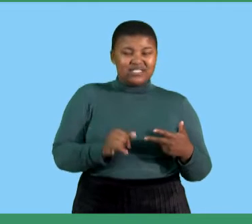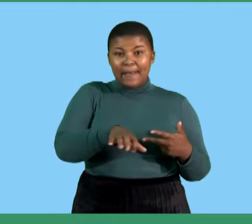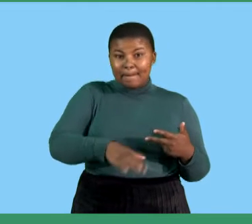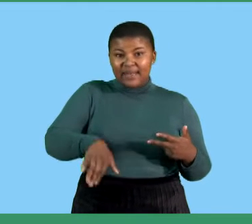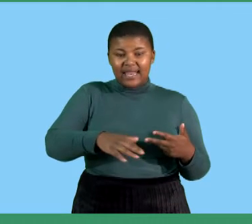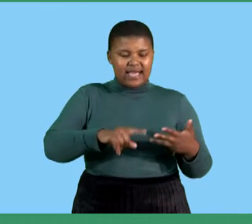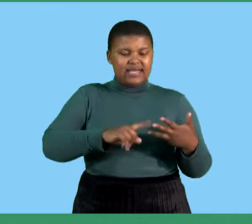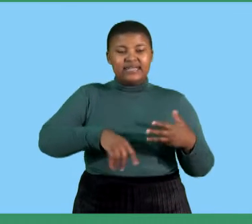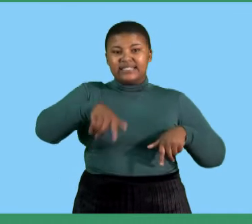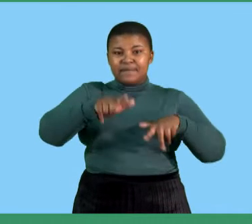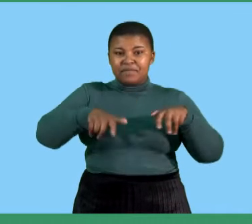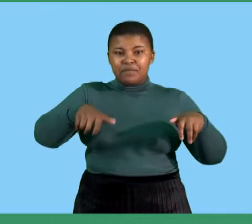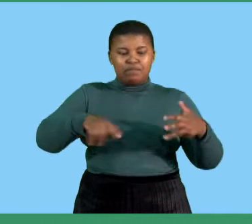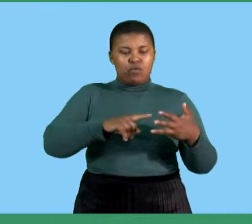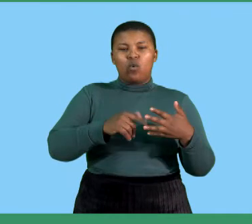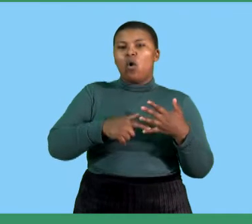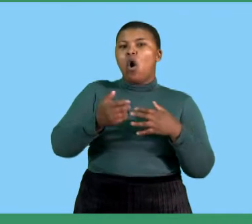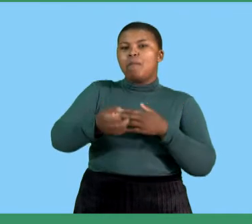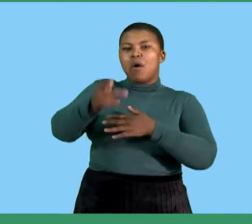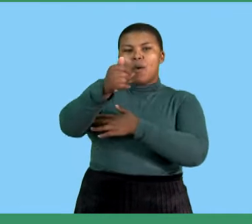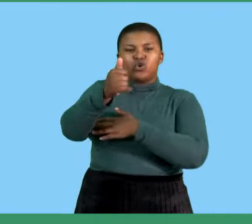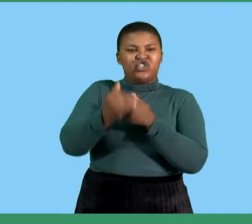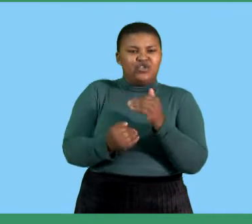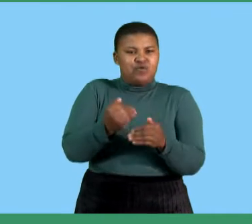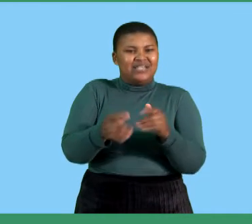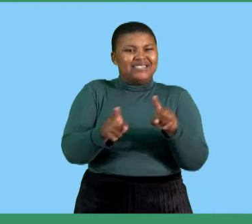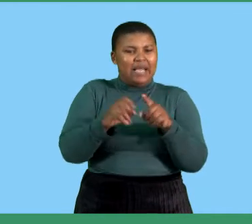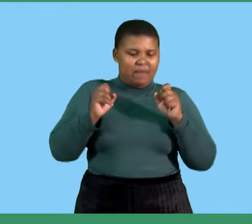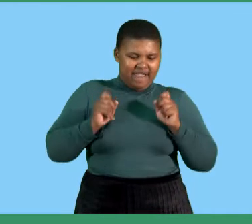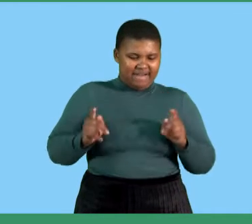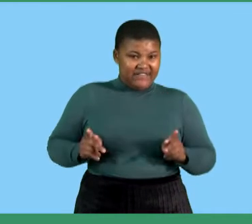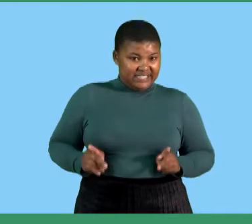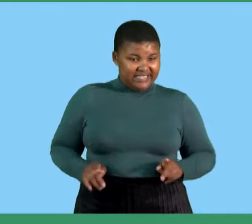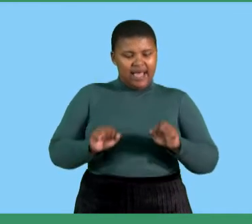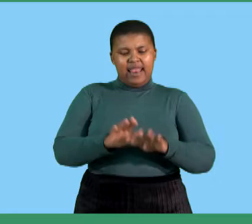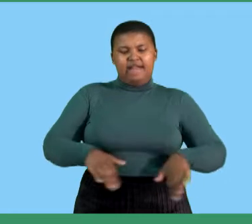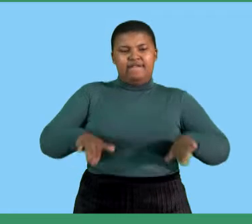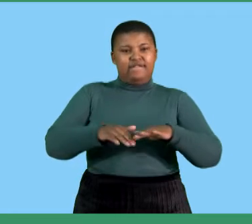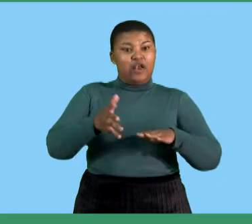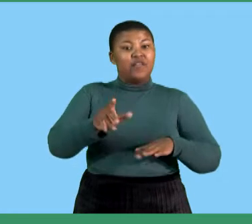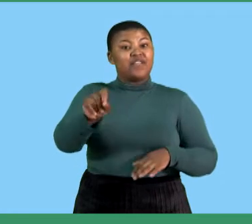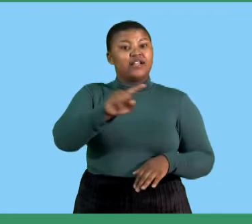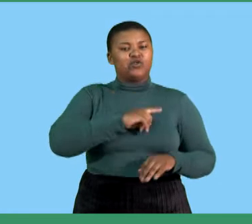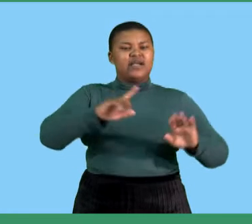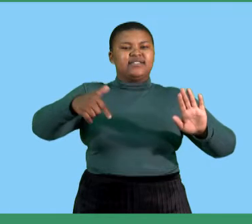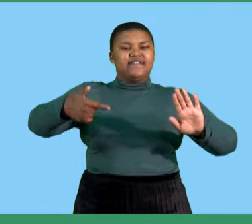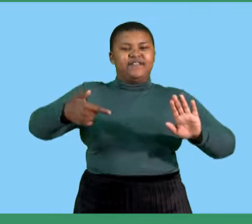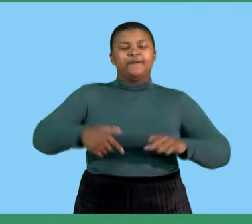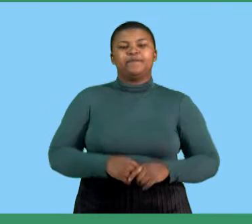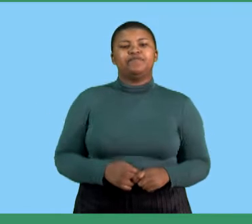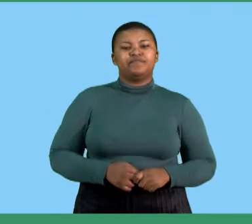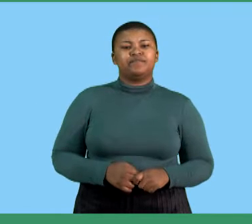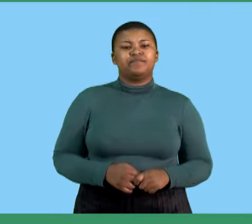people, promotion, process, and the physical environment, which is the last one. Hence, there are 7. The reason